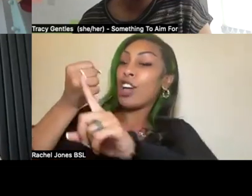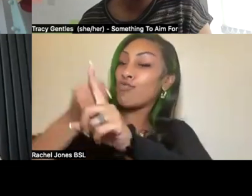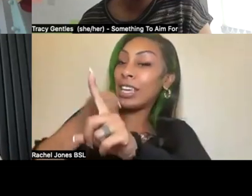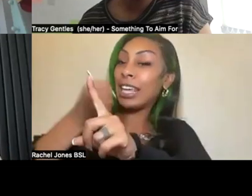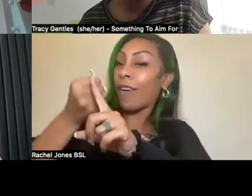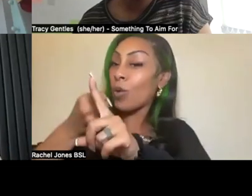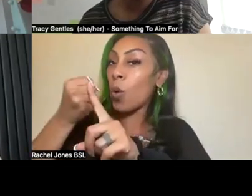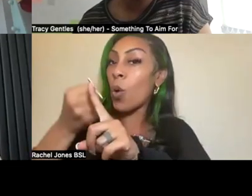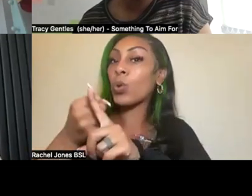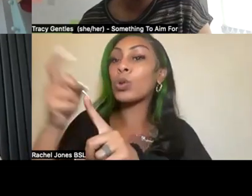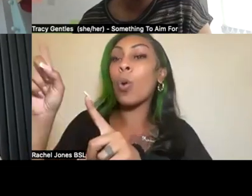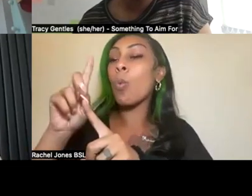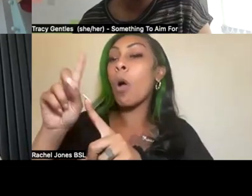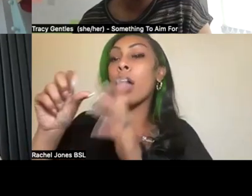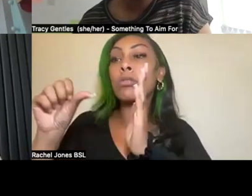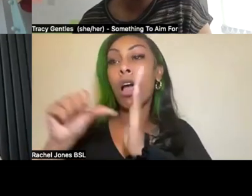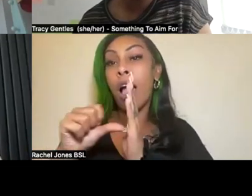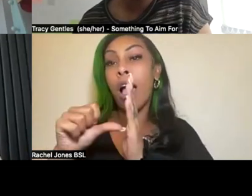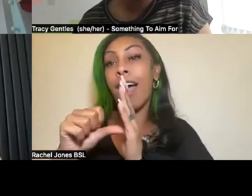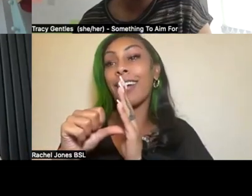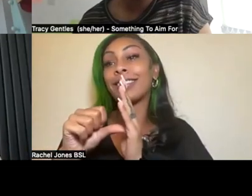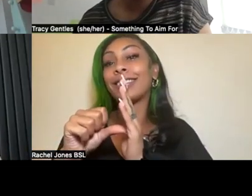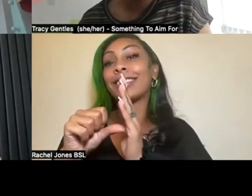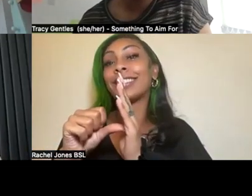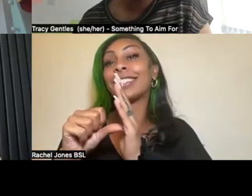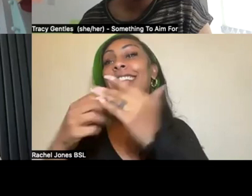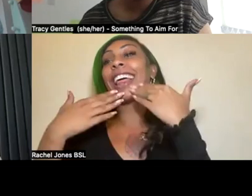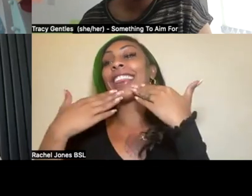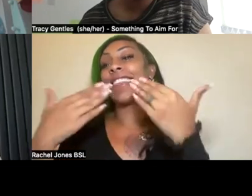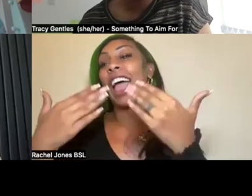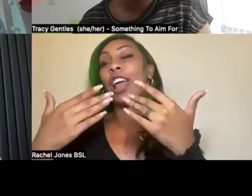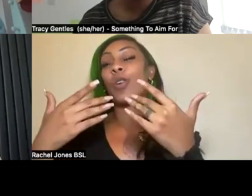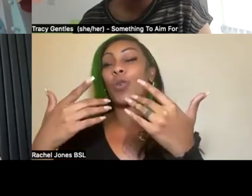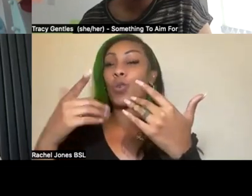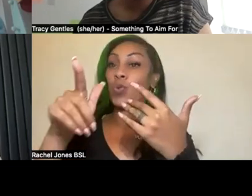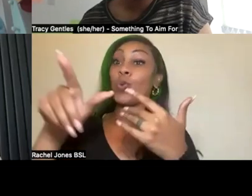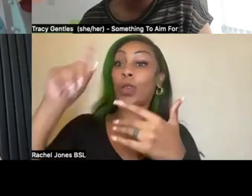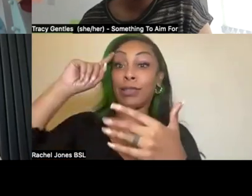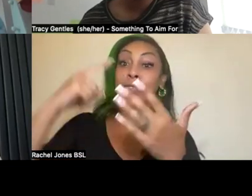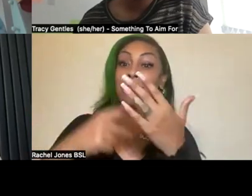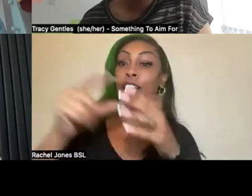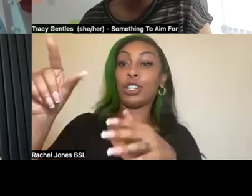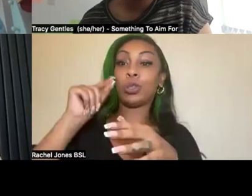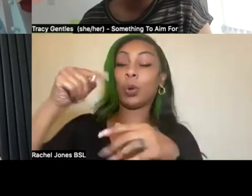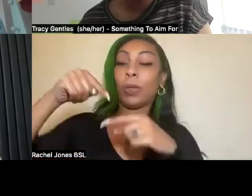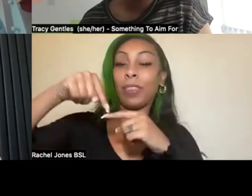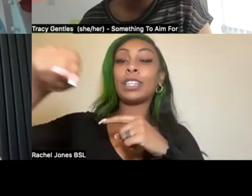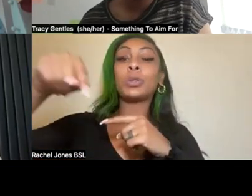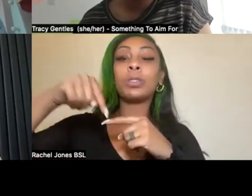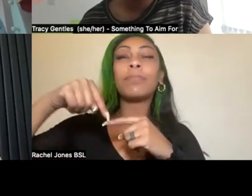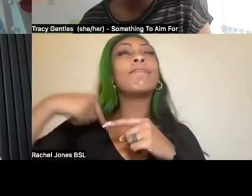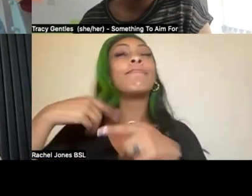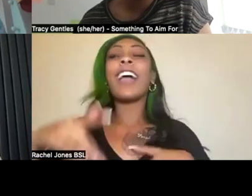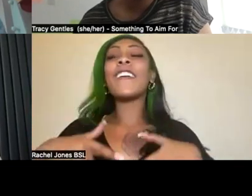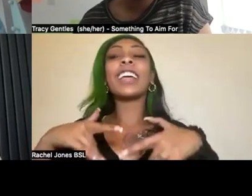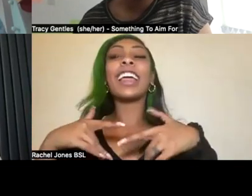hard. Thank you for making this what you chose to do this week. I think I also got a real sense that we